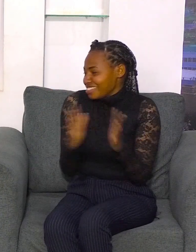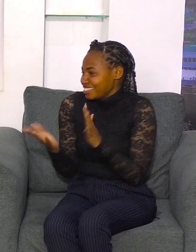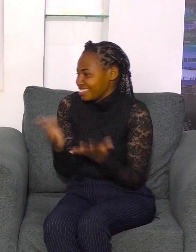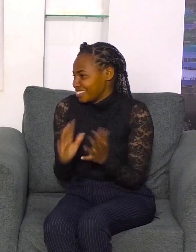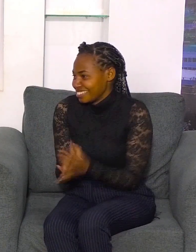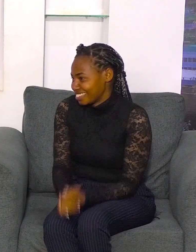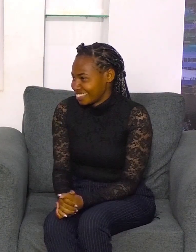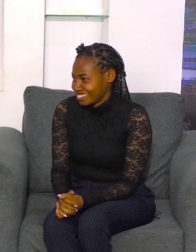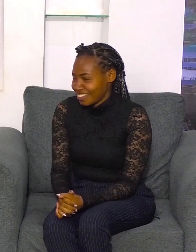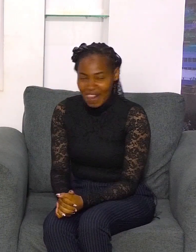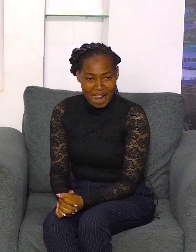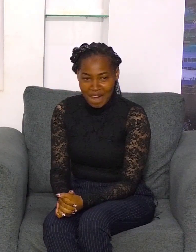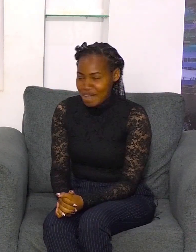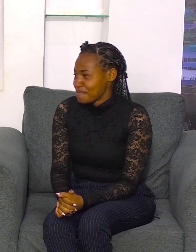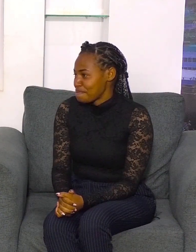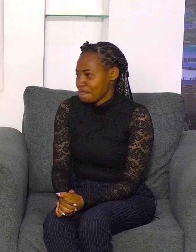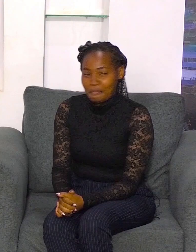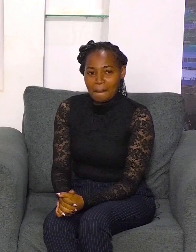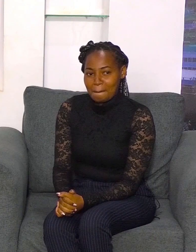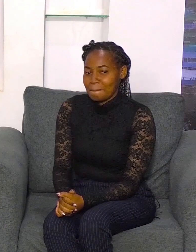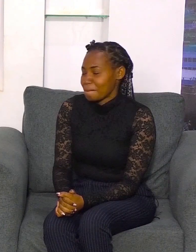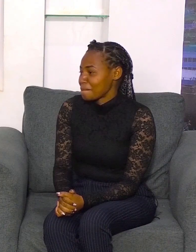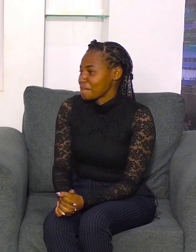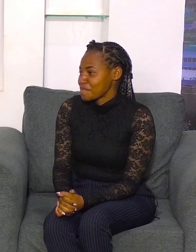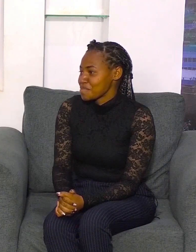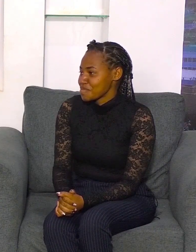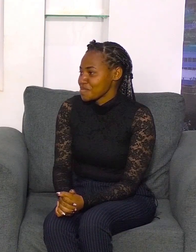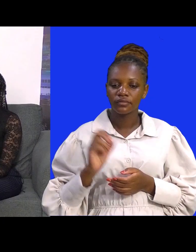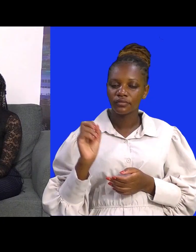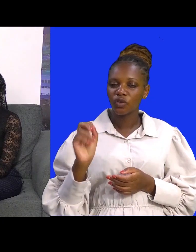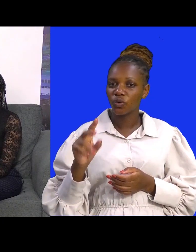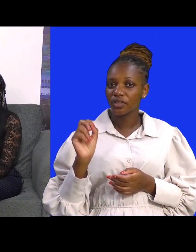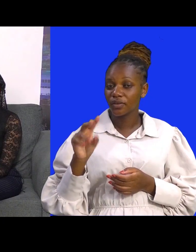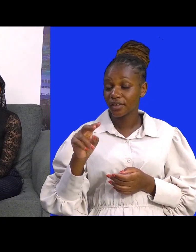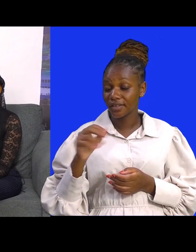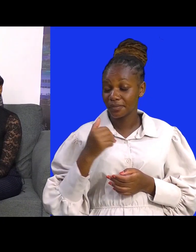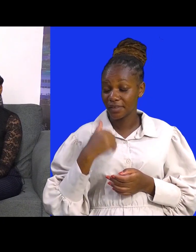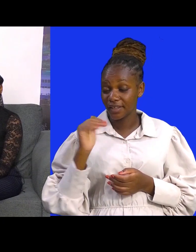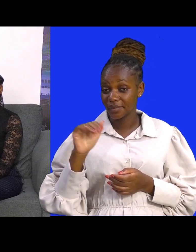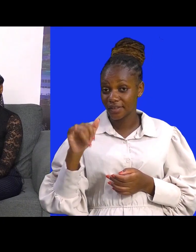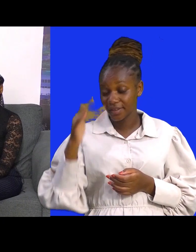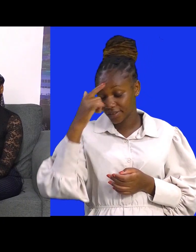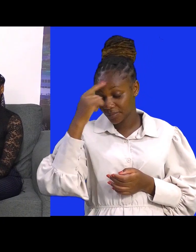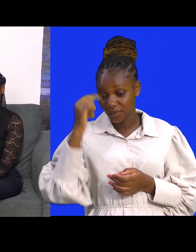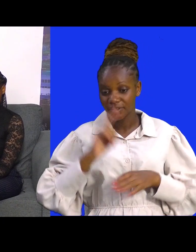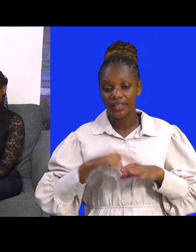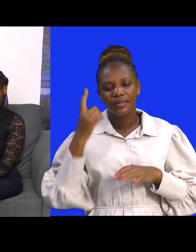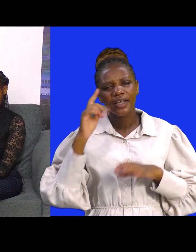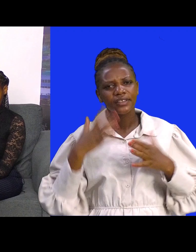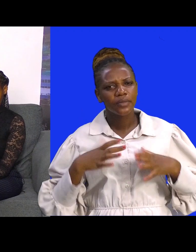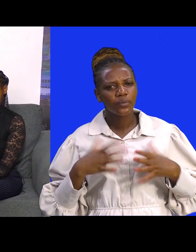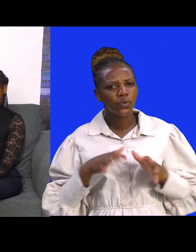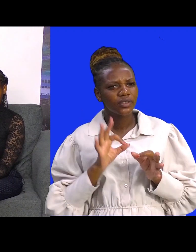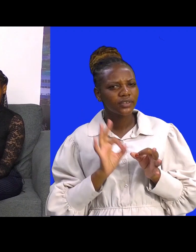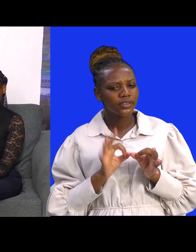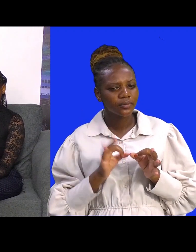if you interact with the deaf in your daily life, then it can be even 6 months. Oh yeah. because for me, when I see